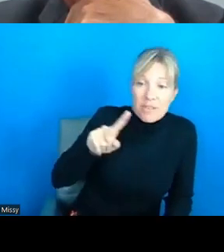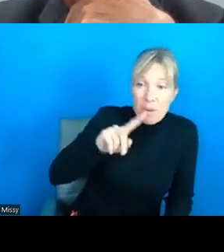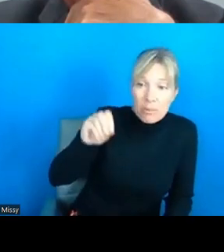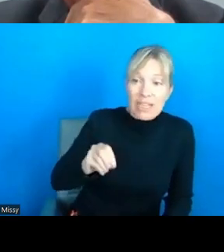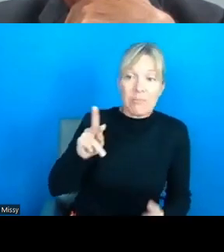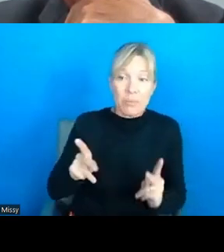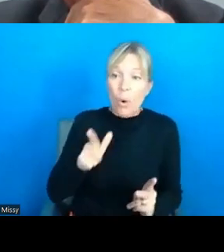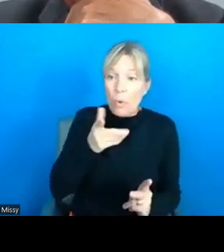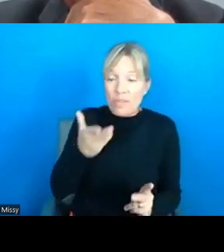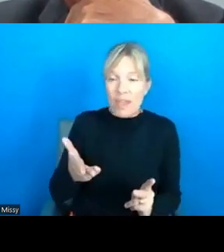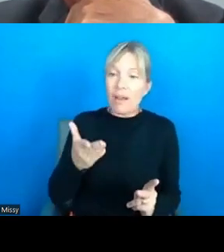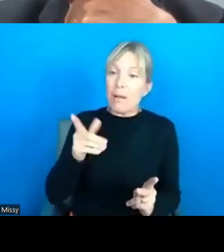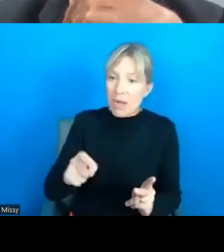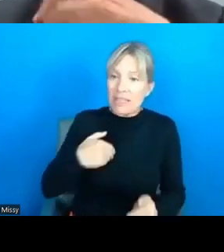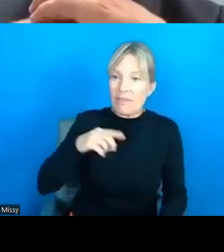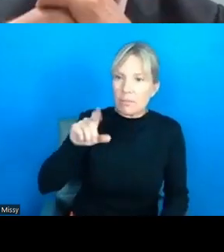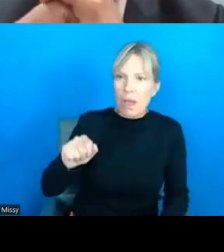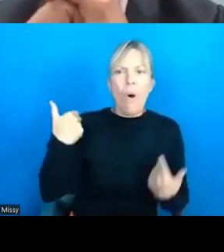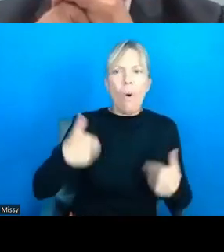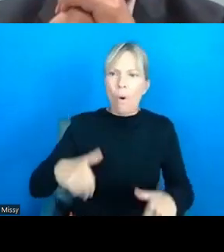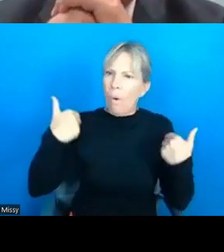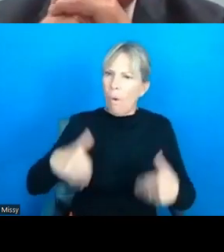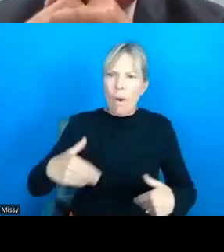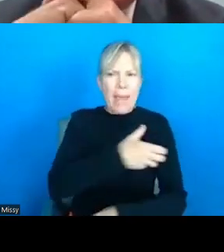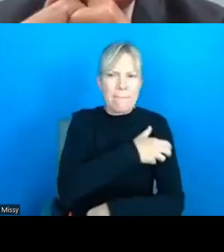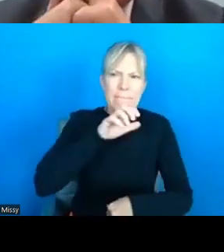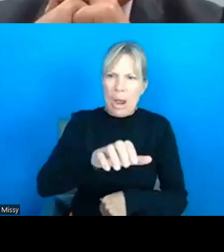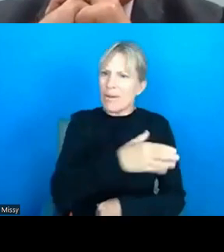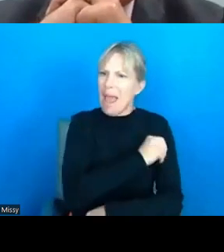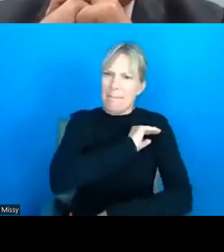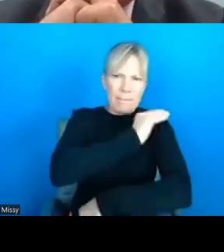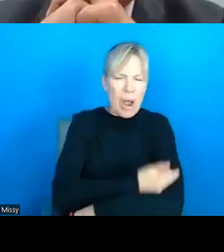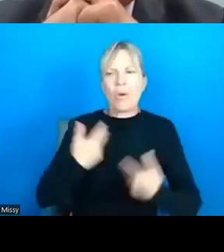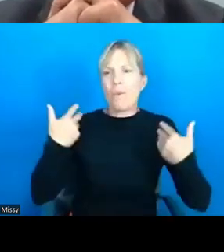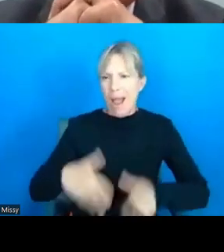disabilities. That was significant. Again, empowerment and power.